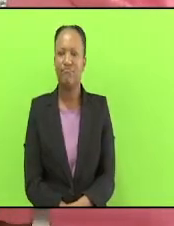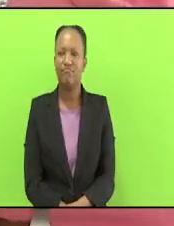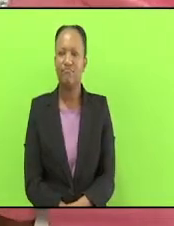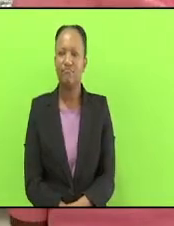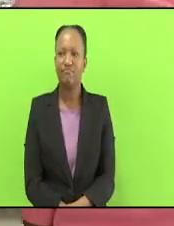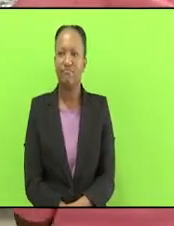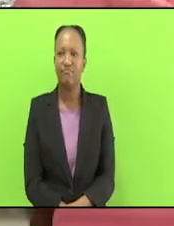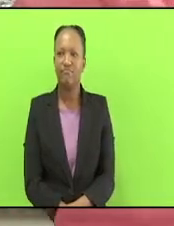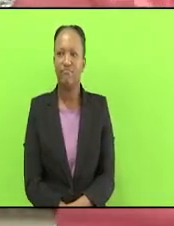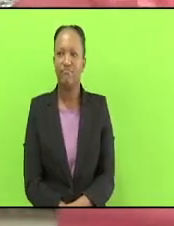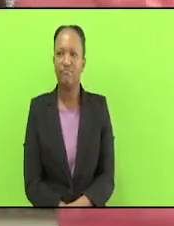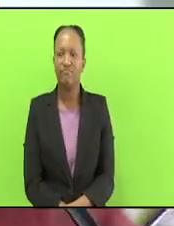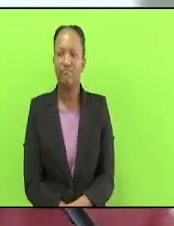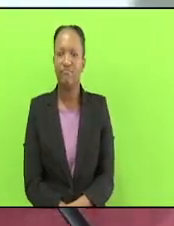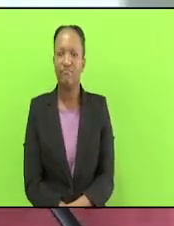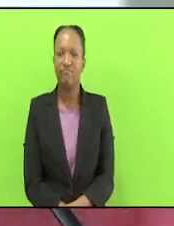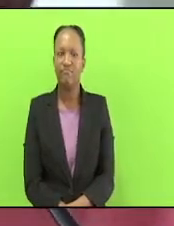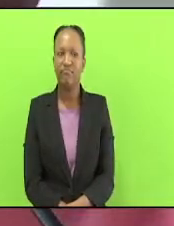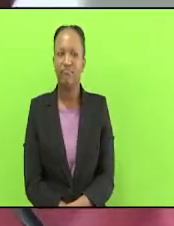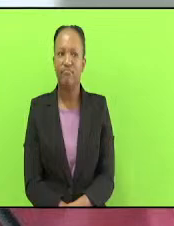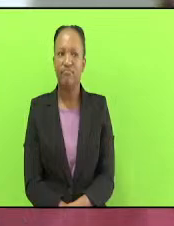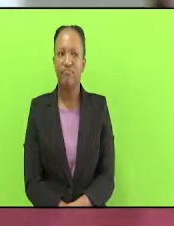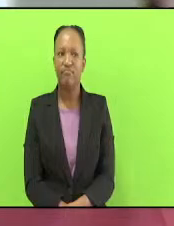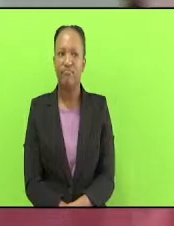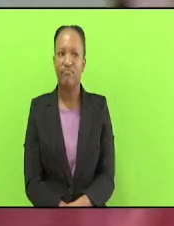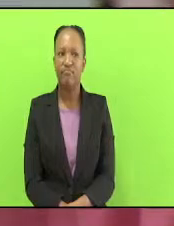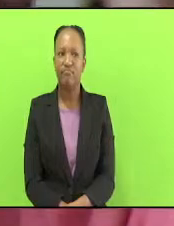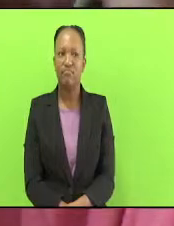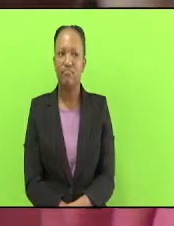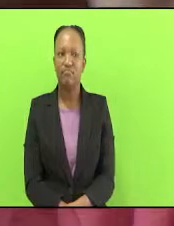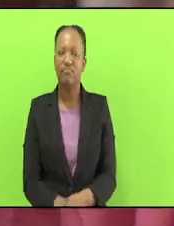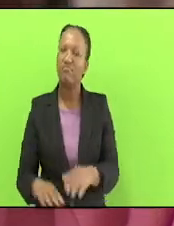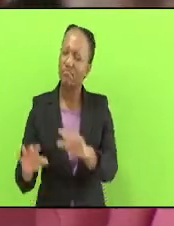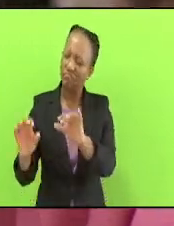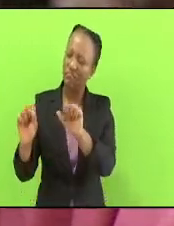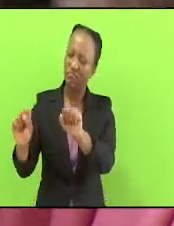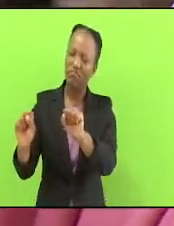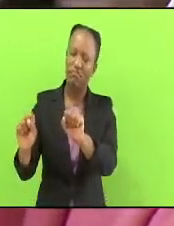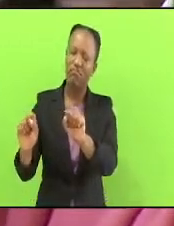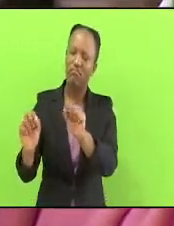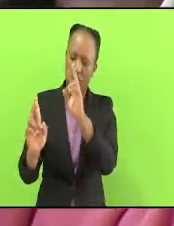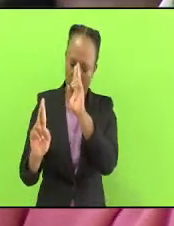you. Mo dipelong tsa rona. Re fe Wait, lebitso la my gago. father. No, I no, no, no. respect No, hey, you. Chief.